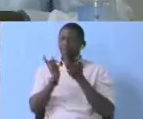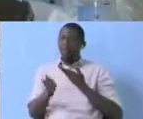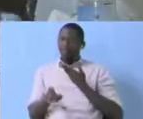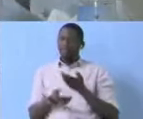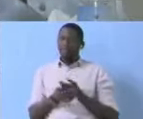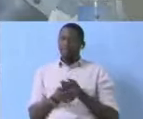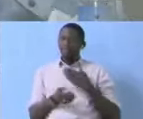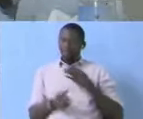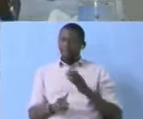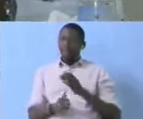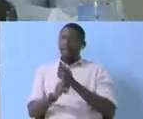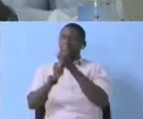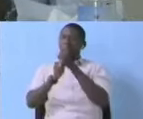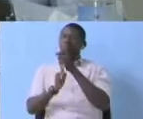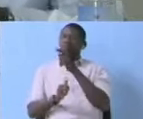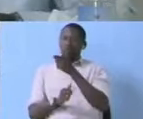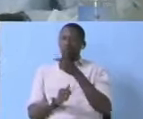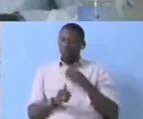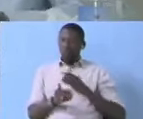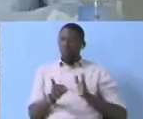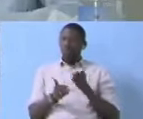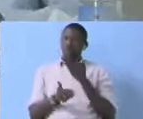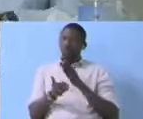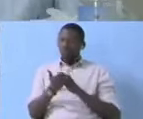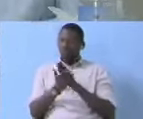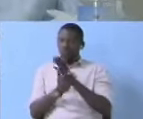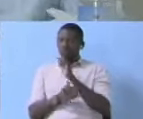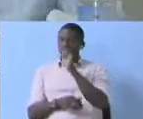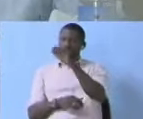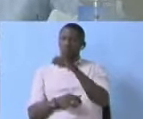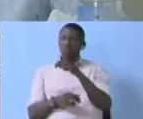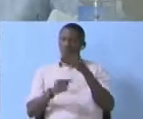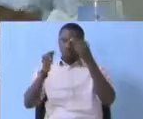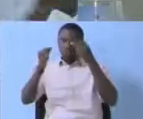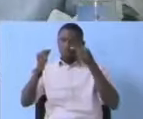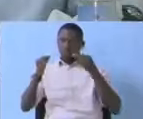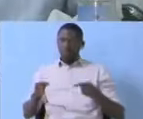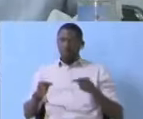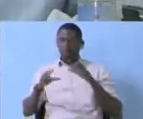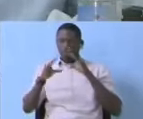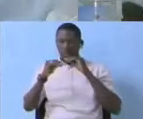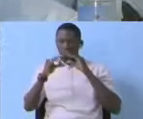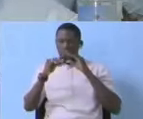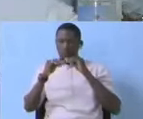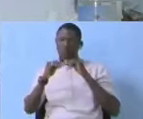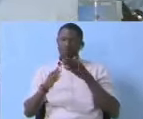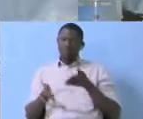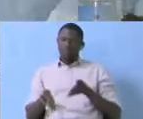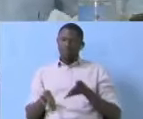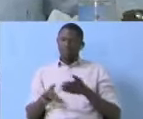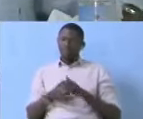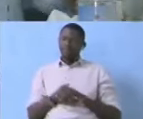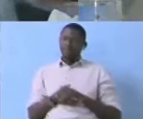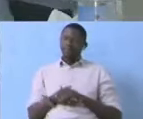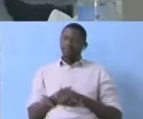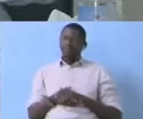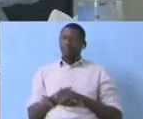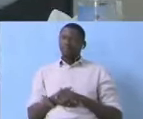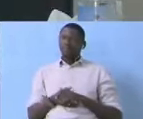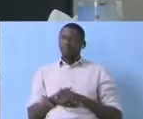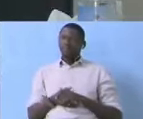would assist you to go through your testimony. Ntelebe makoila pur ila sedaro kono mba atamandi la